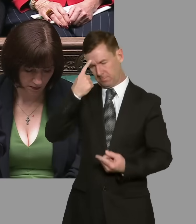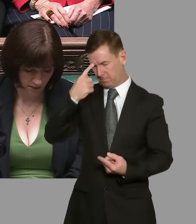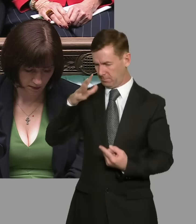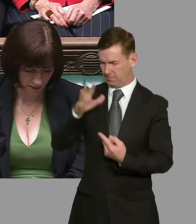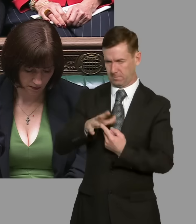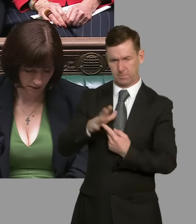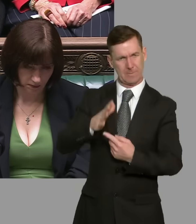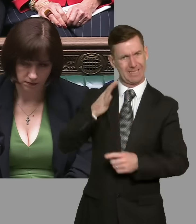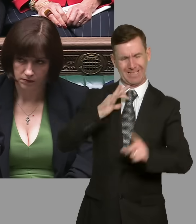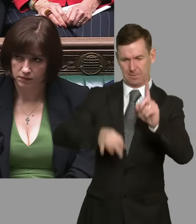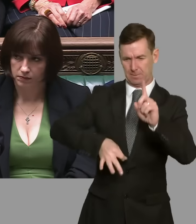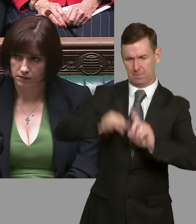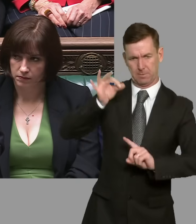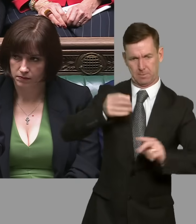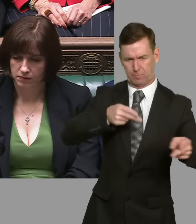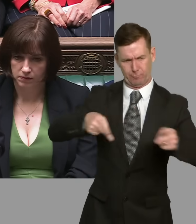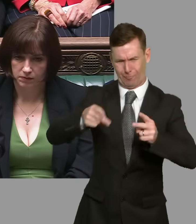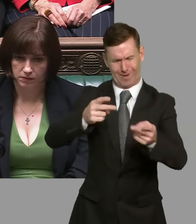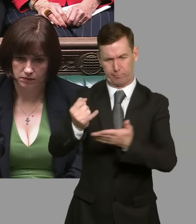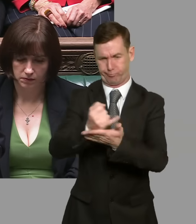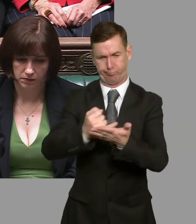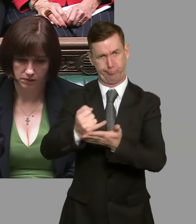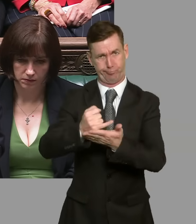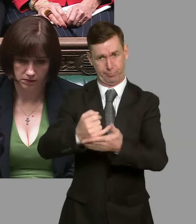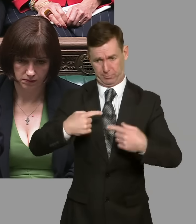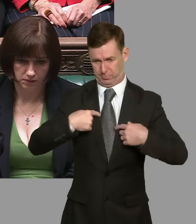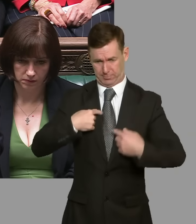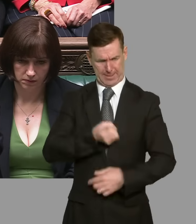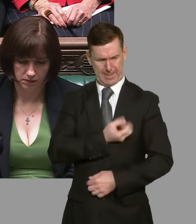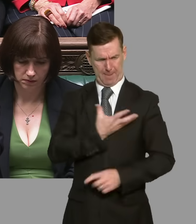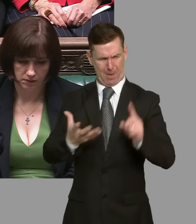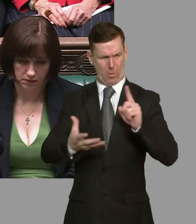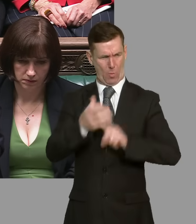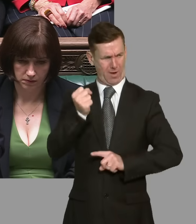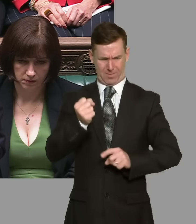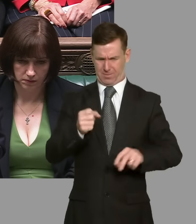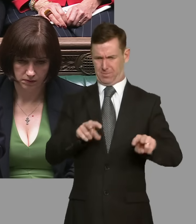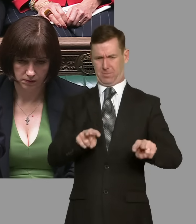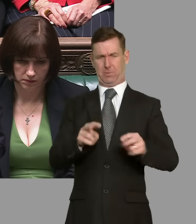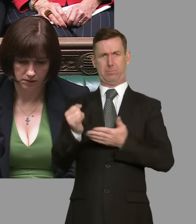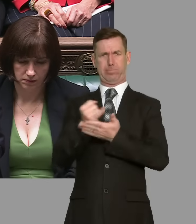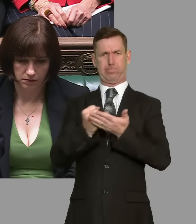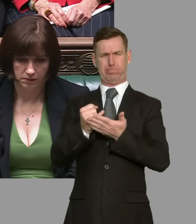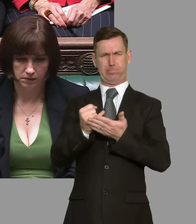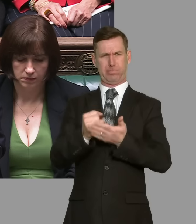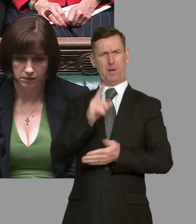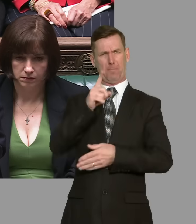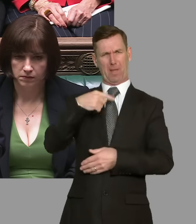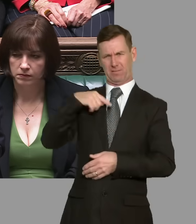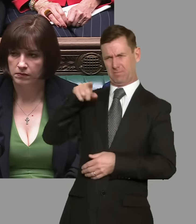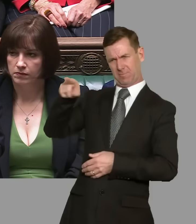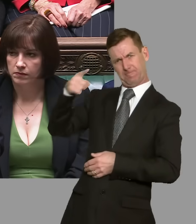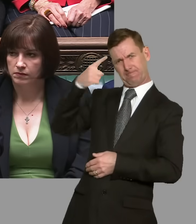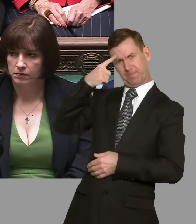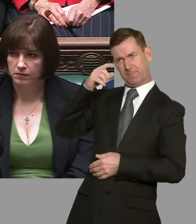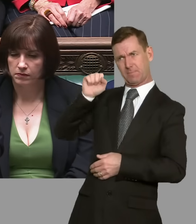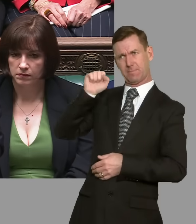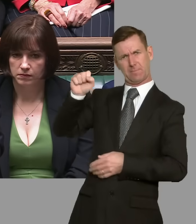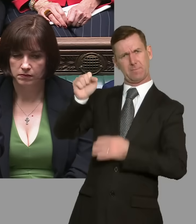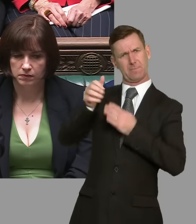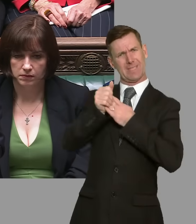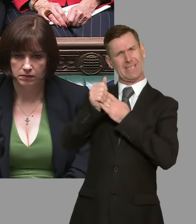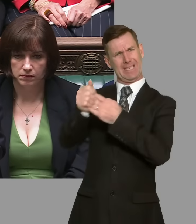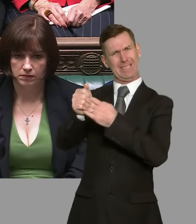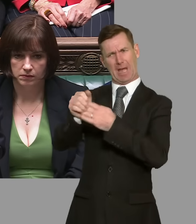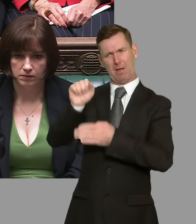lead her party, I wonder what she makes of how her leader is responding to this global uncertainty. Because what he's saying is this